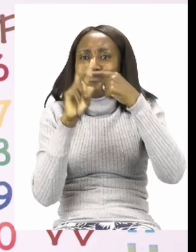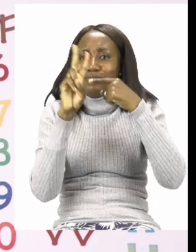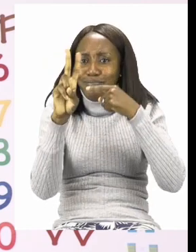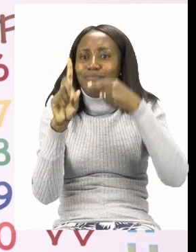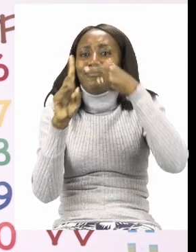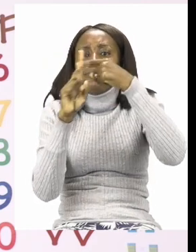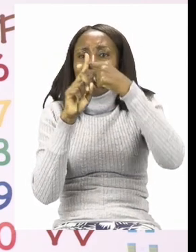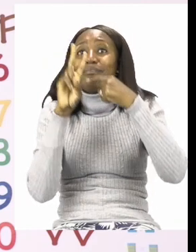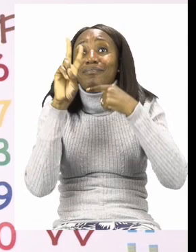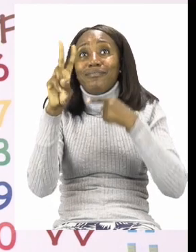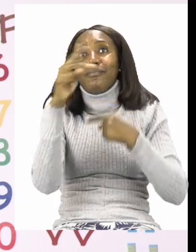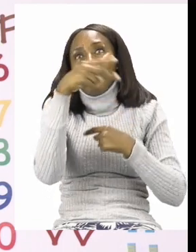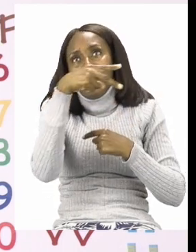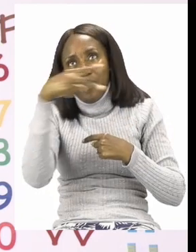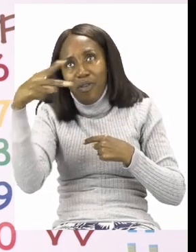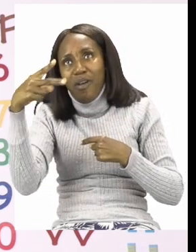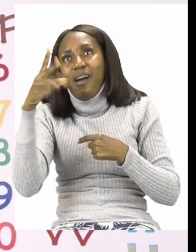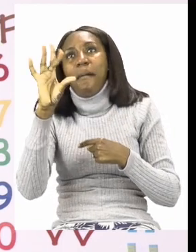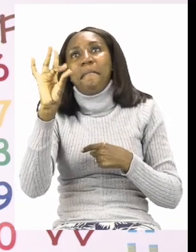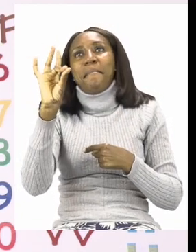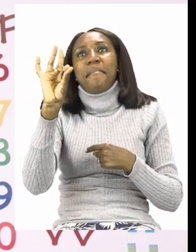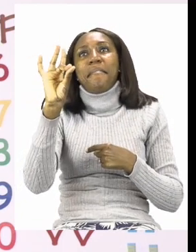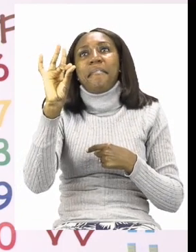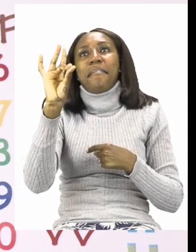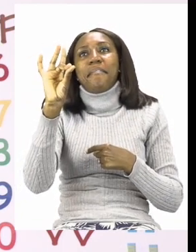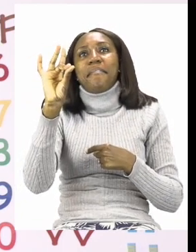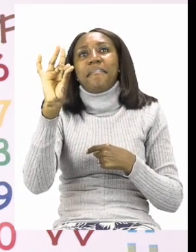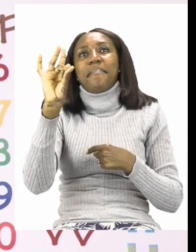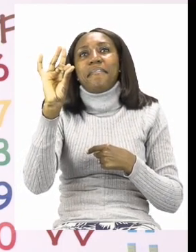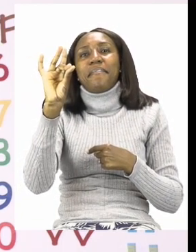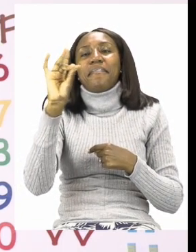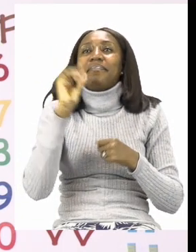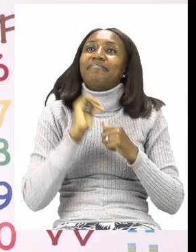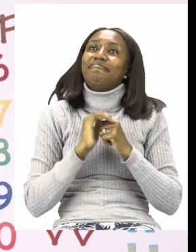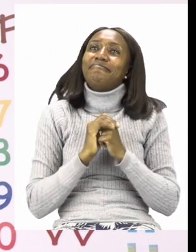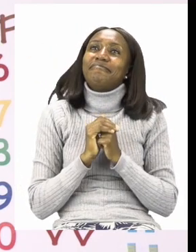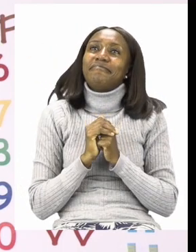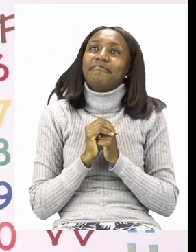plus 2 gives us 8.